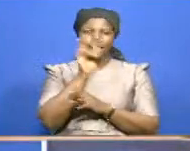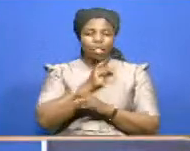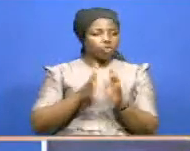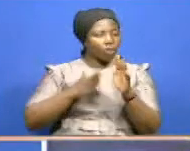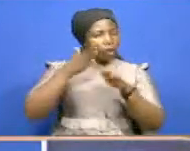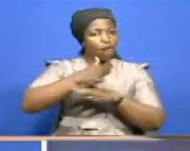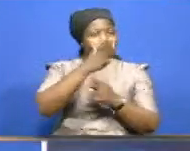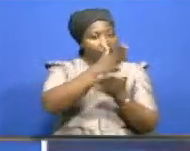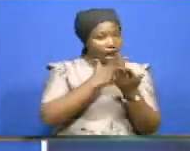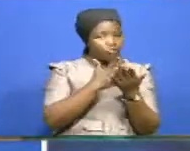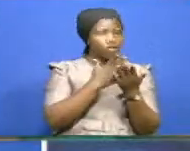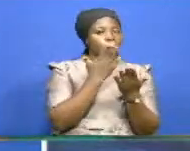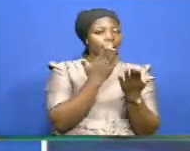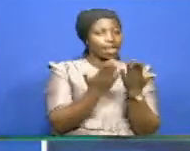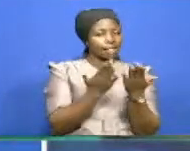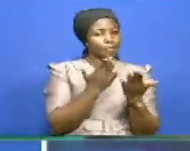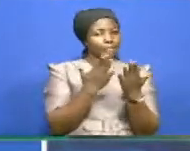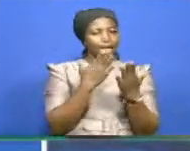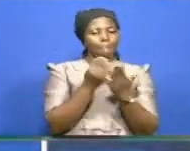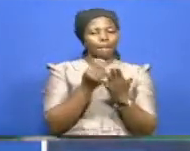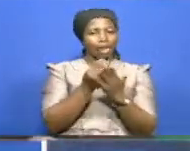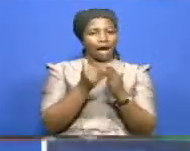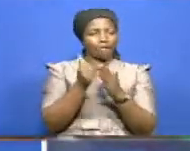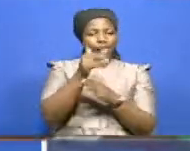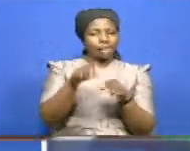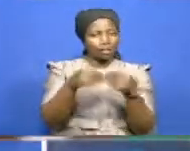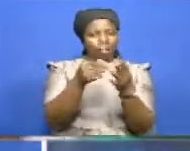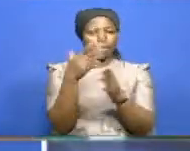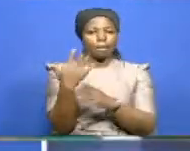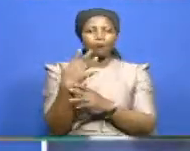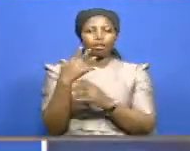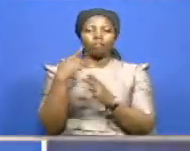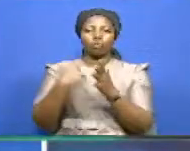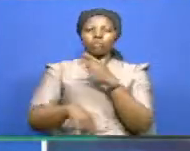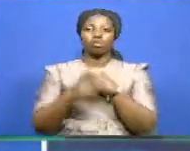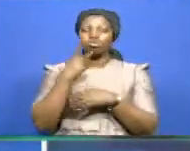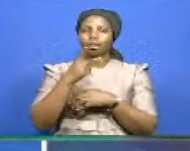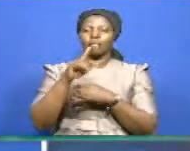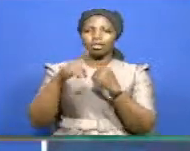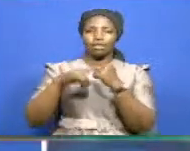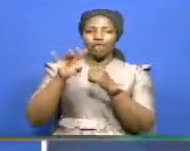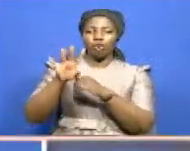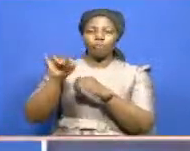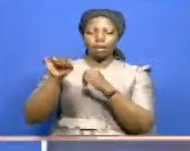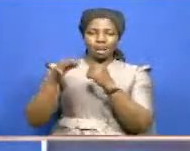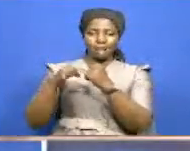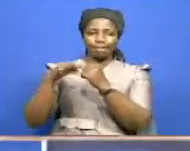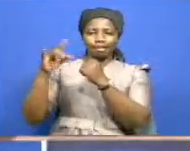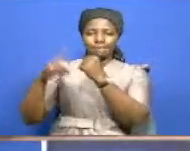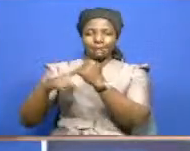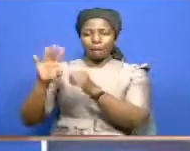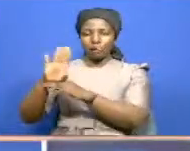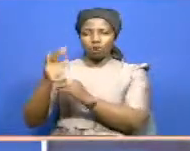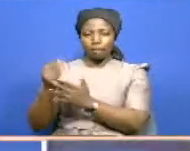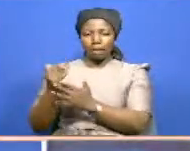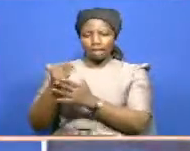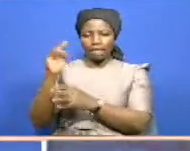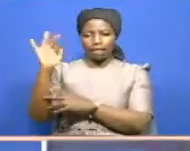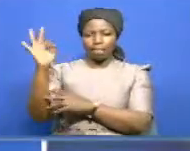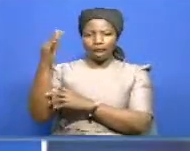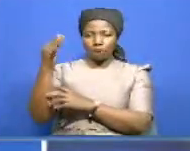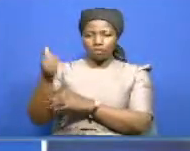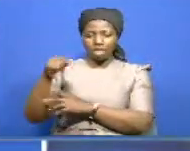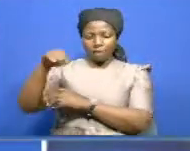estimated amount after issuing papers worth 264.68 billion shillings in the third quarter of this calendar